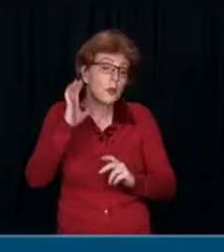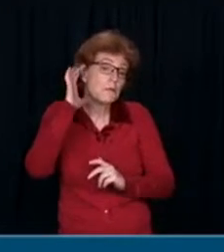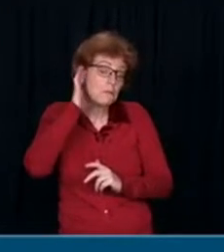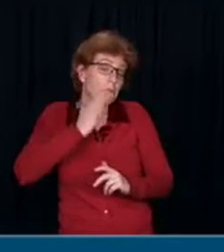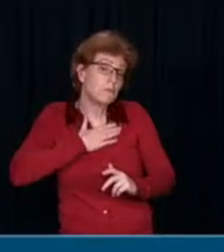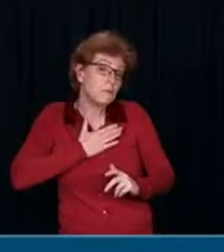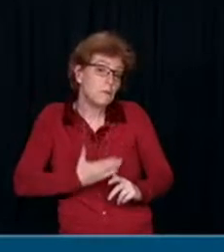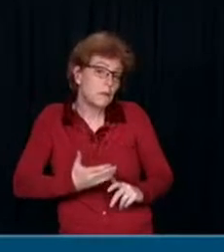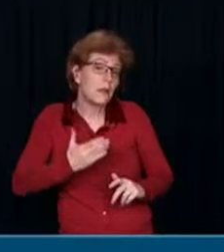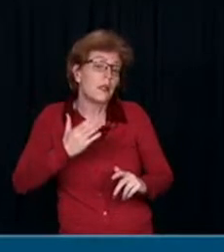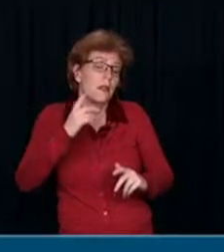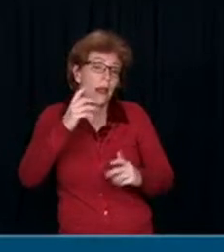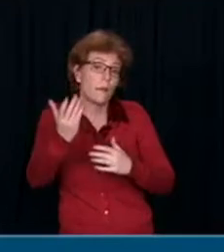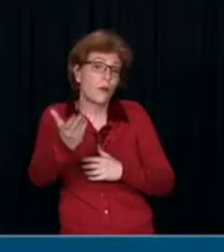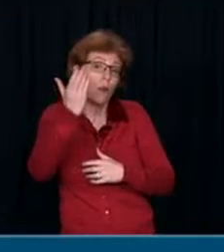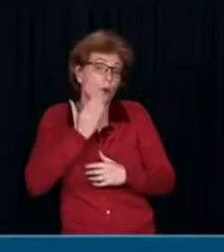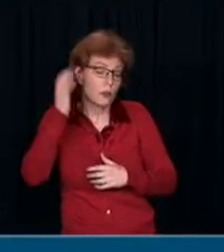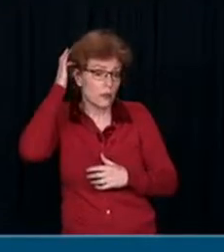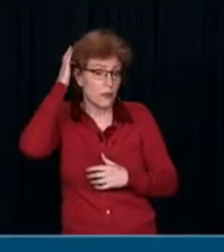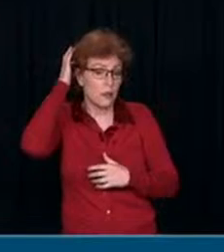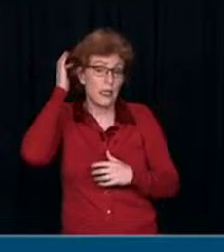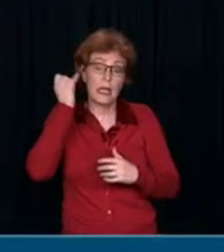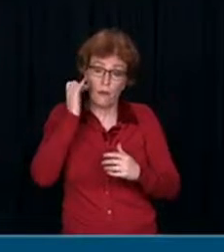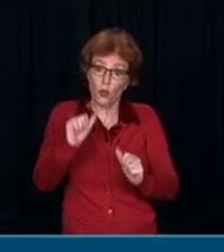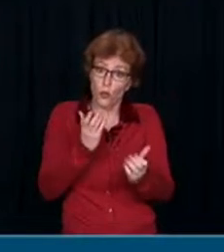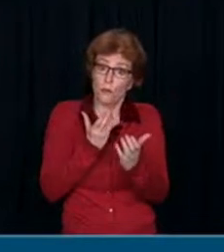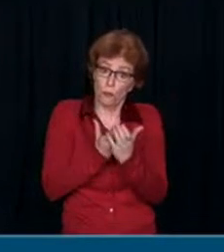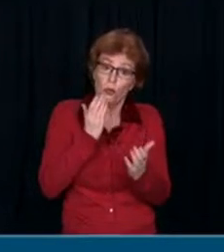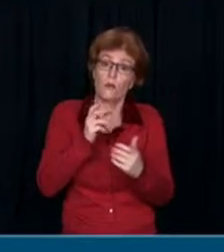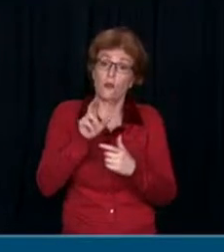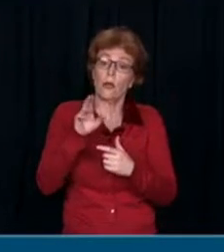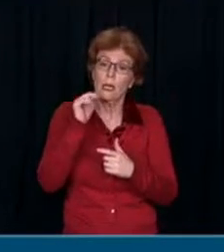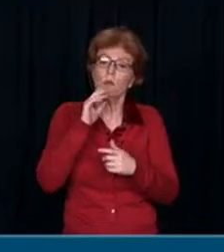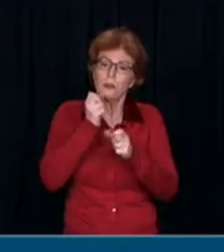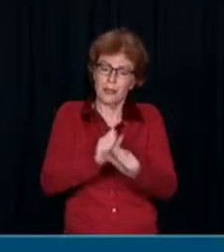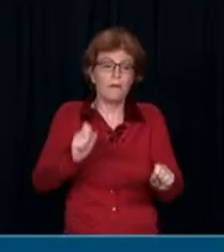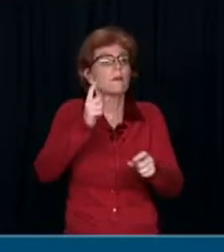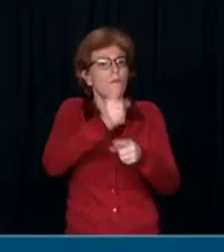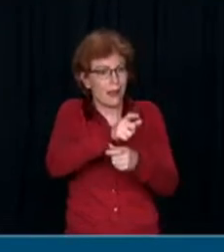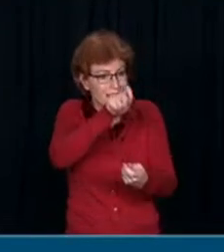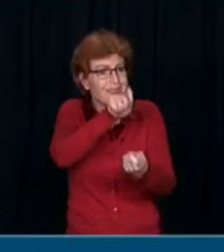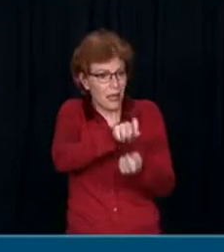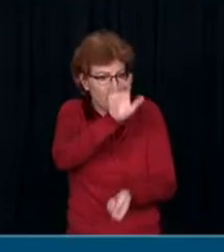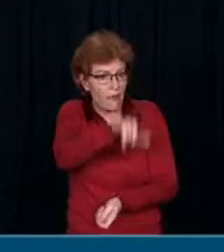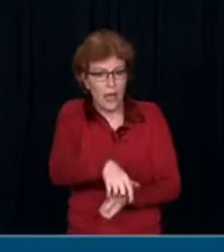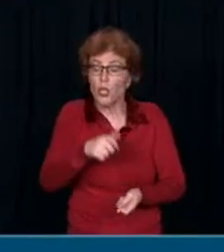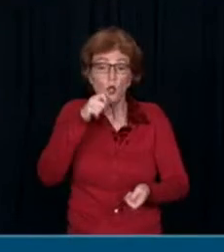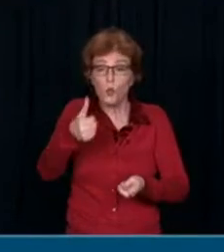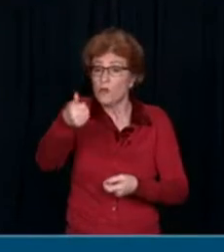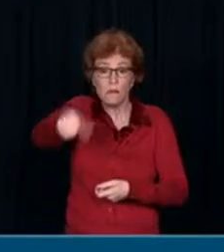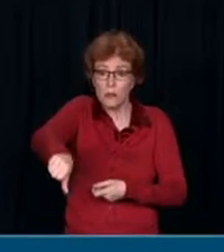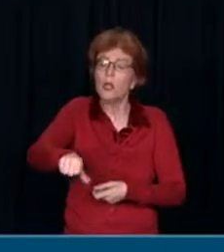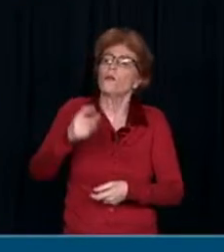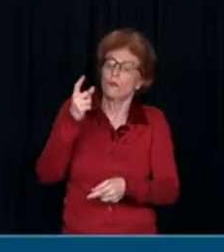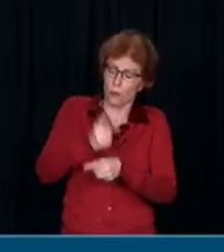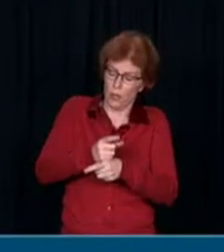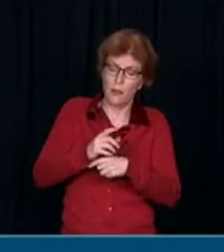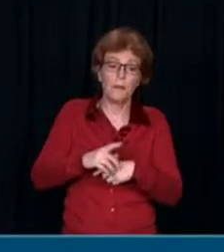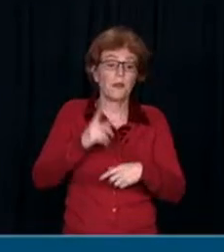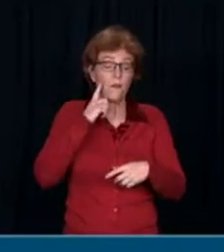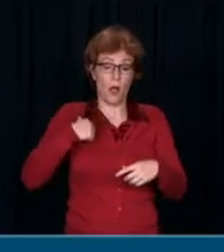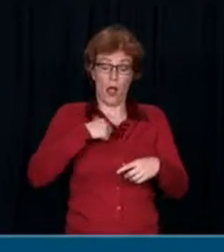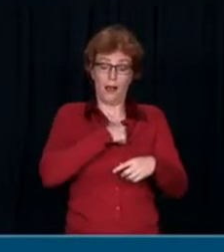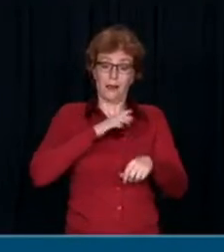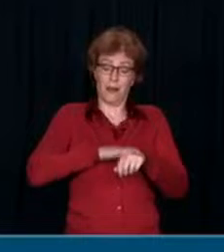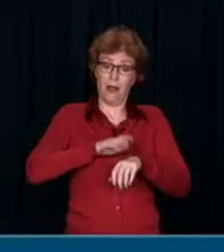to that proposal. But if there were a way to prove that uranium could be safe. Right, absolutely. Then you wouldn't rule it out. Absolutely. And you know, for us on the